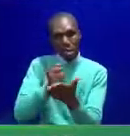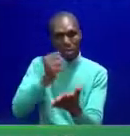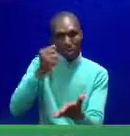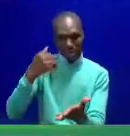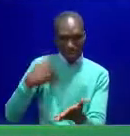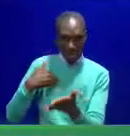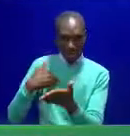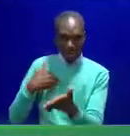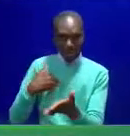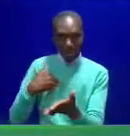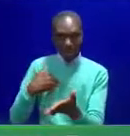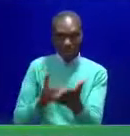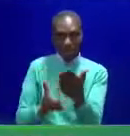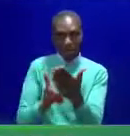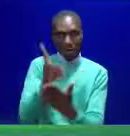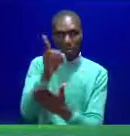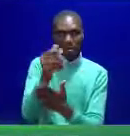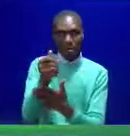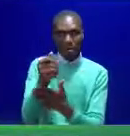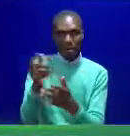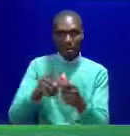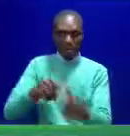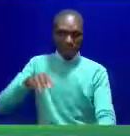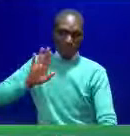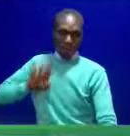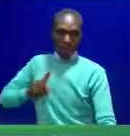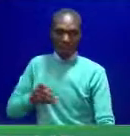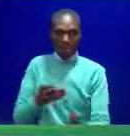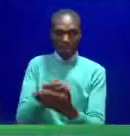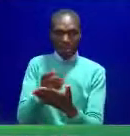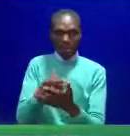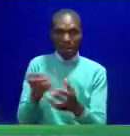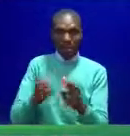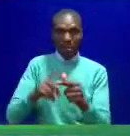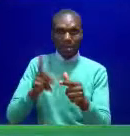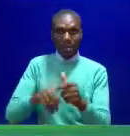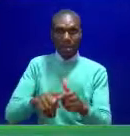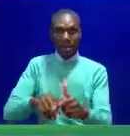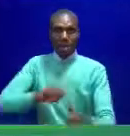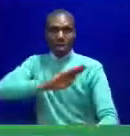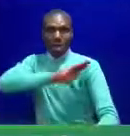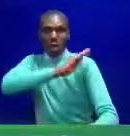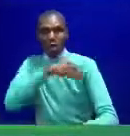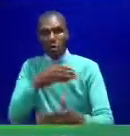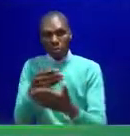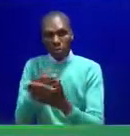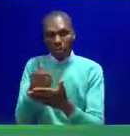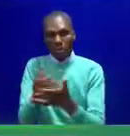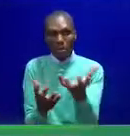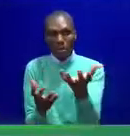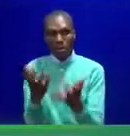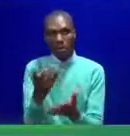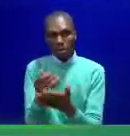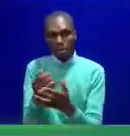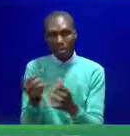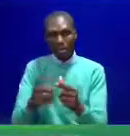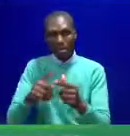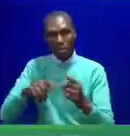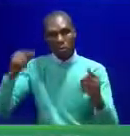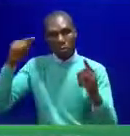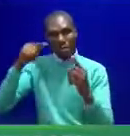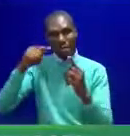the Youth Development Fund, the Women Fund, and the Wezo Fund into one and call it Beshara Fund to target the